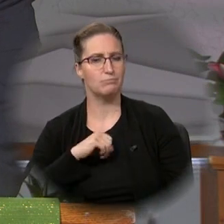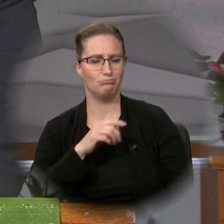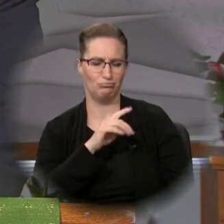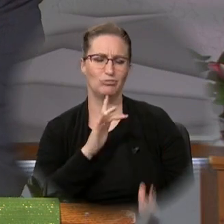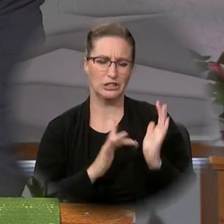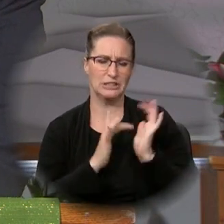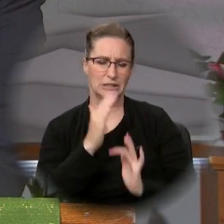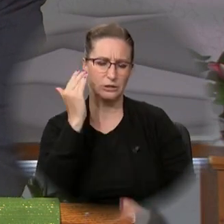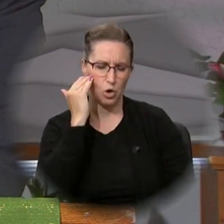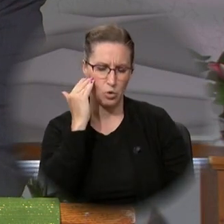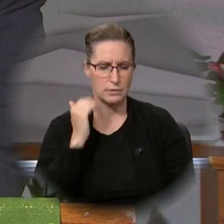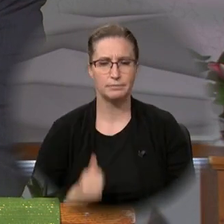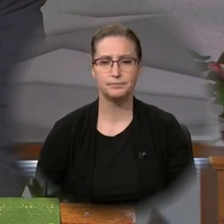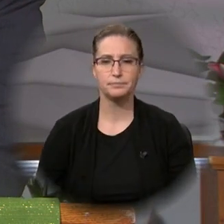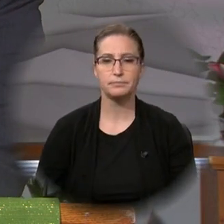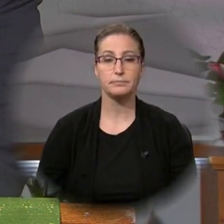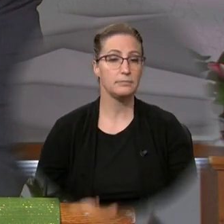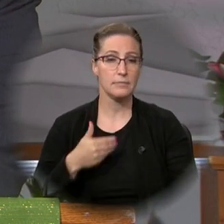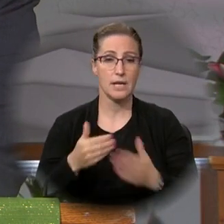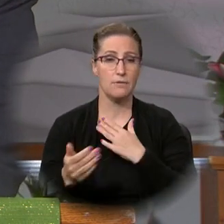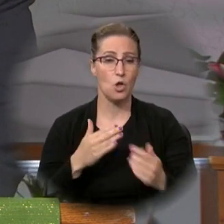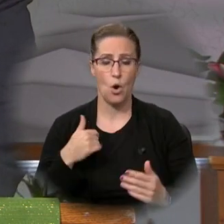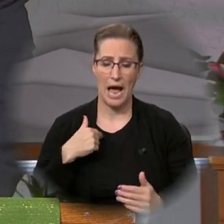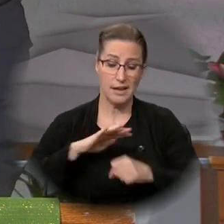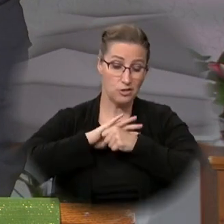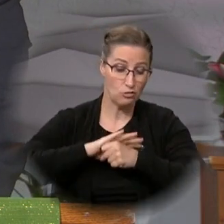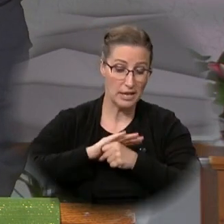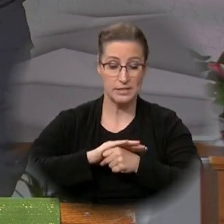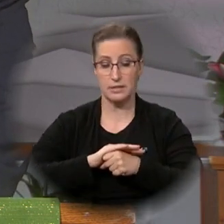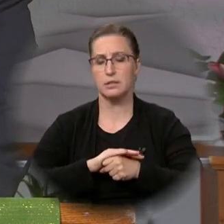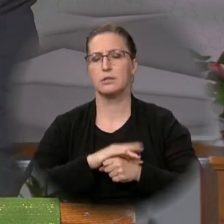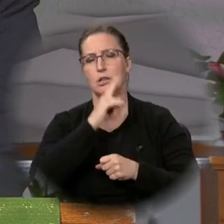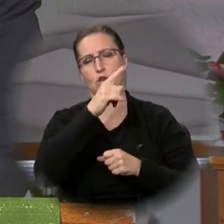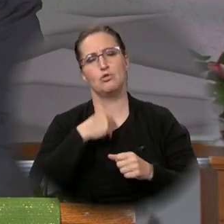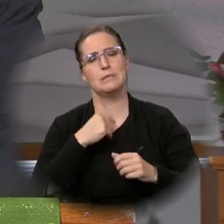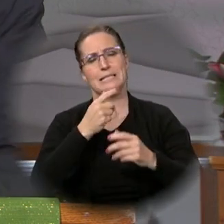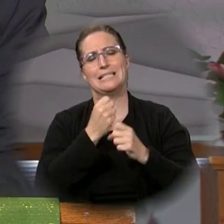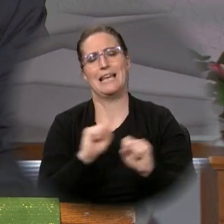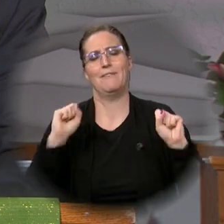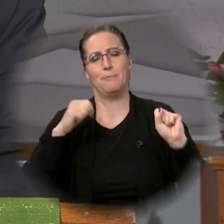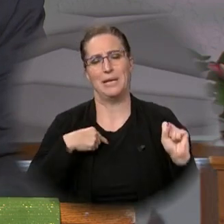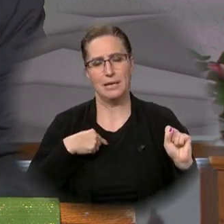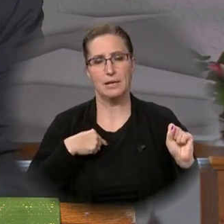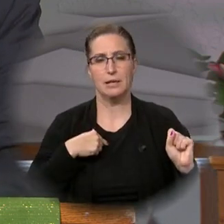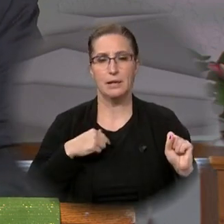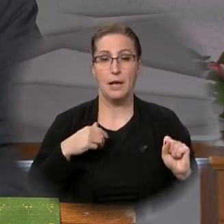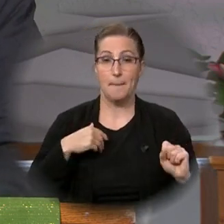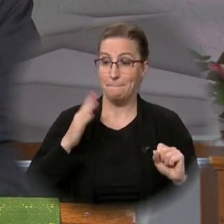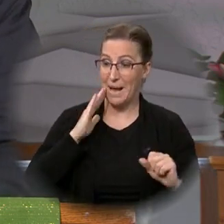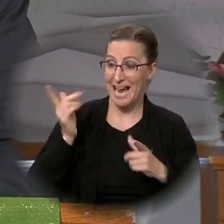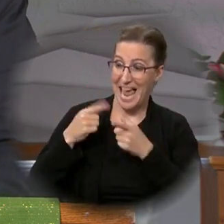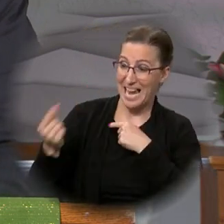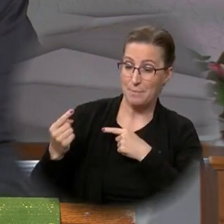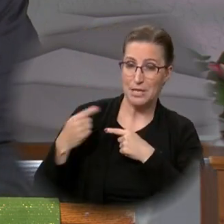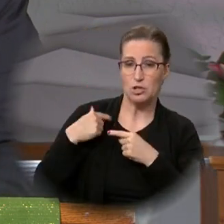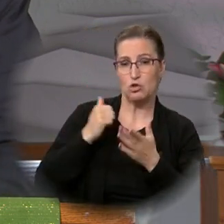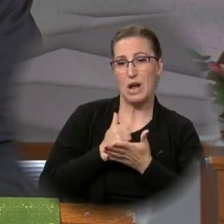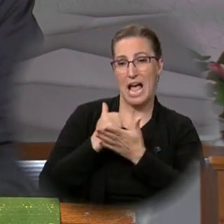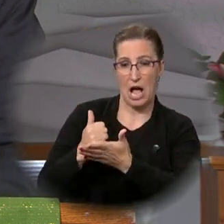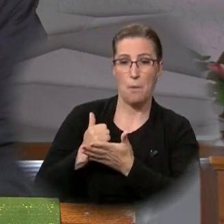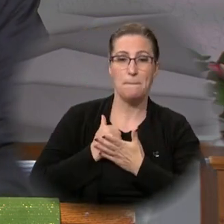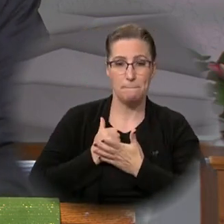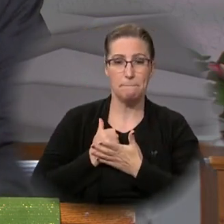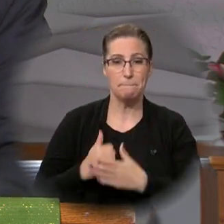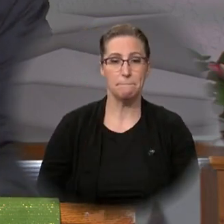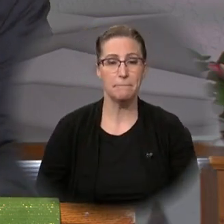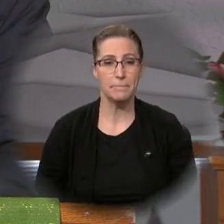afar. Though I walk amid distress, you preserve me. Against the anger of my enemies, you raise your